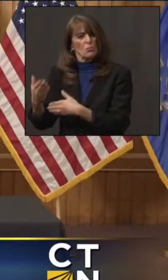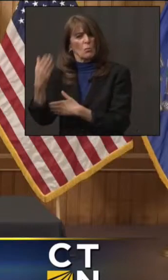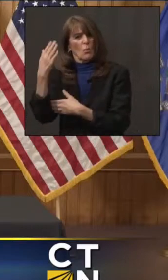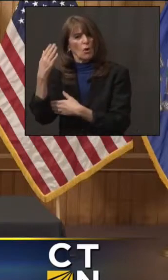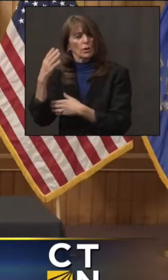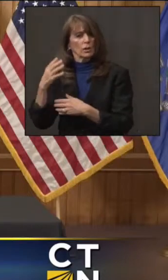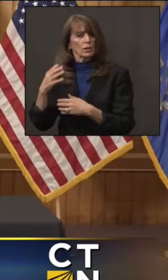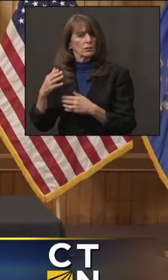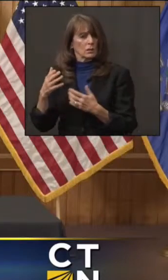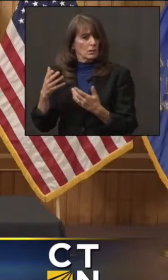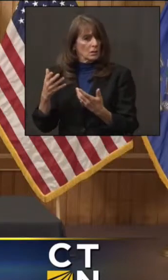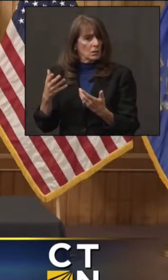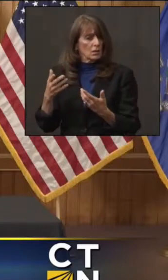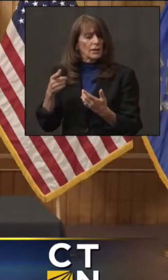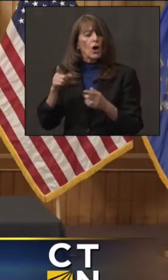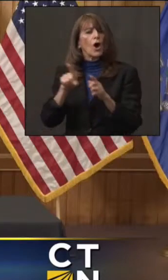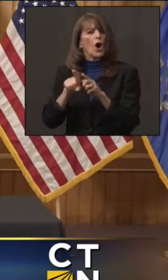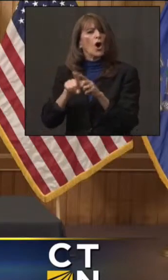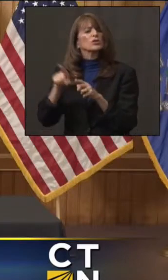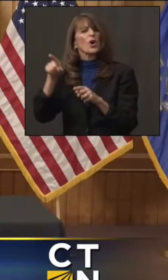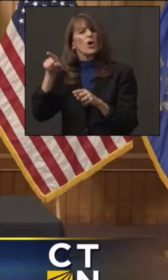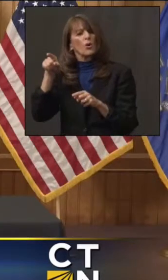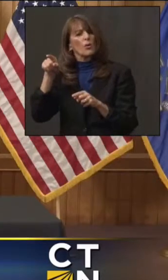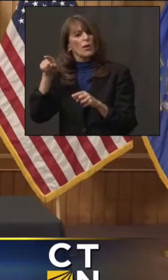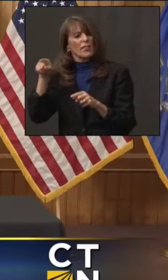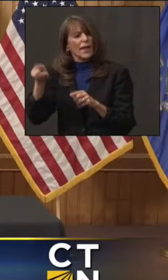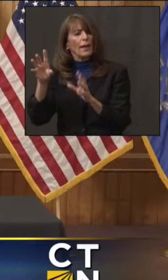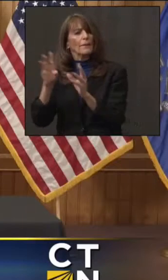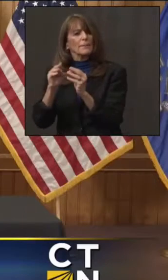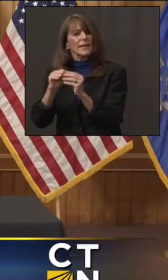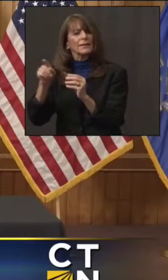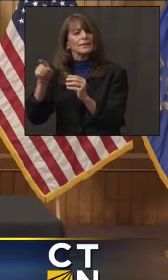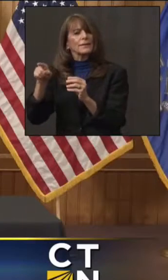about, they also talked about,